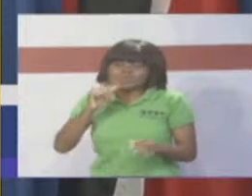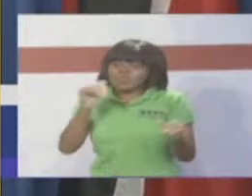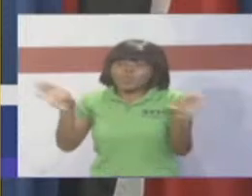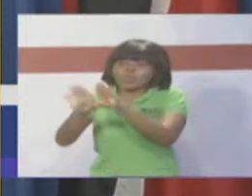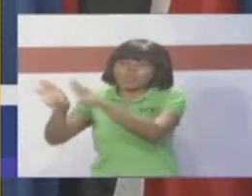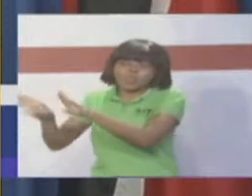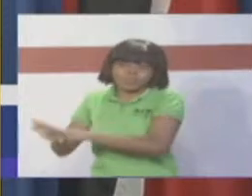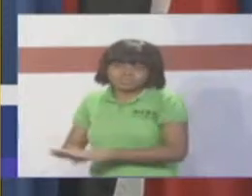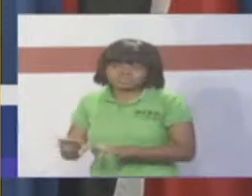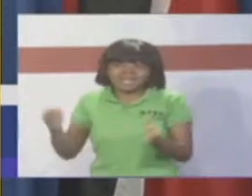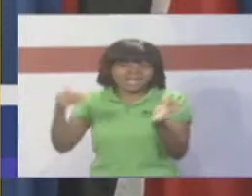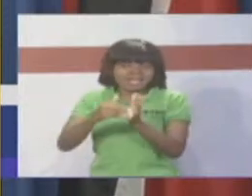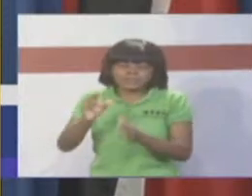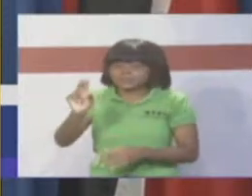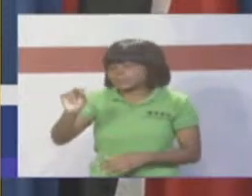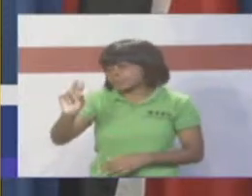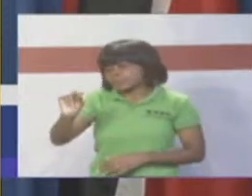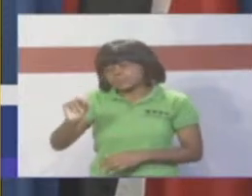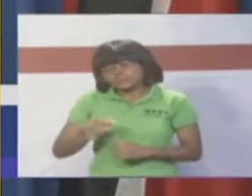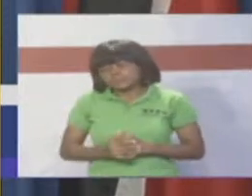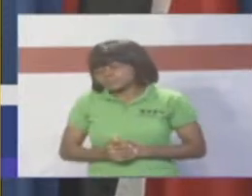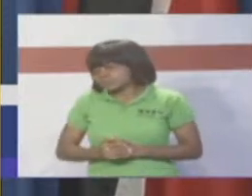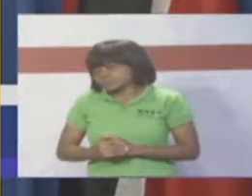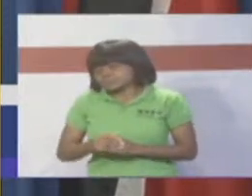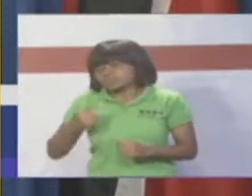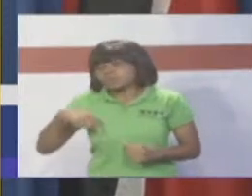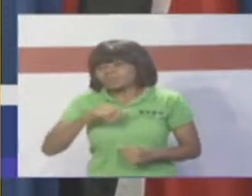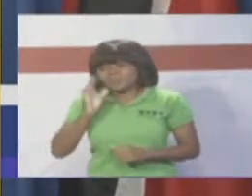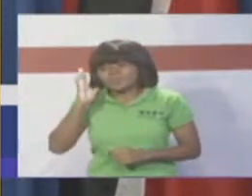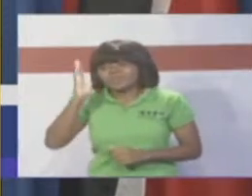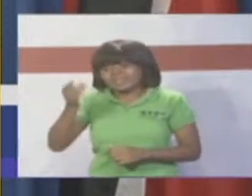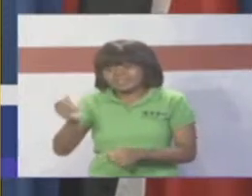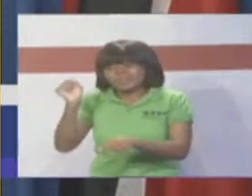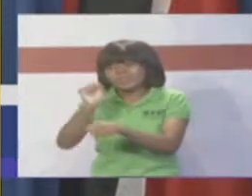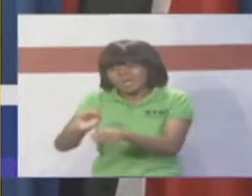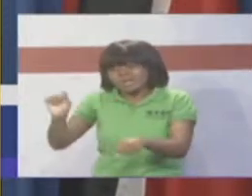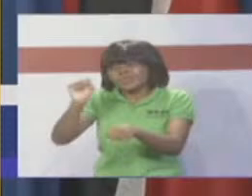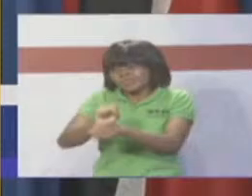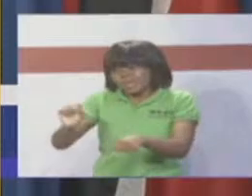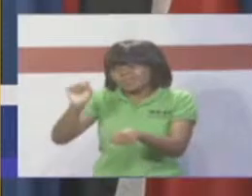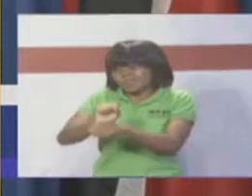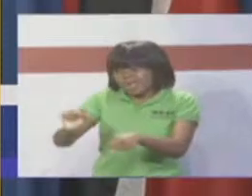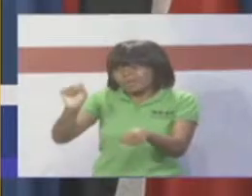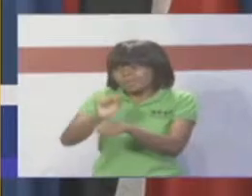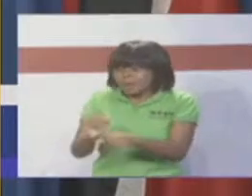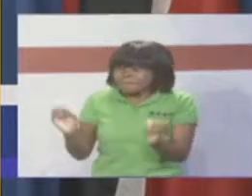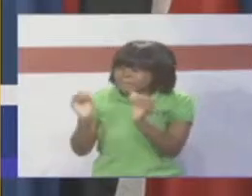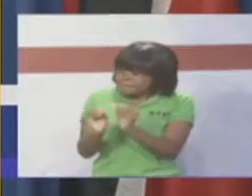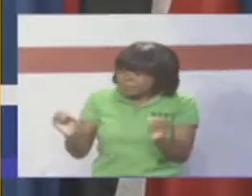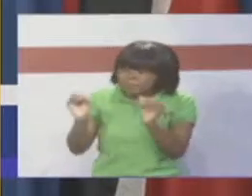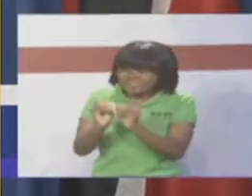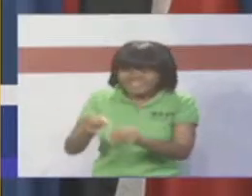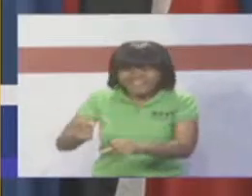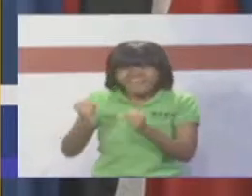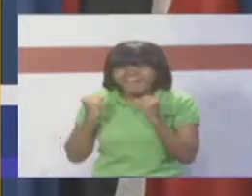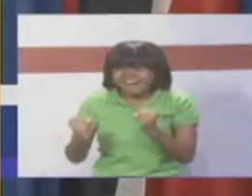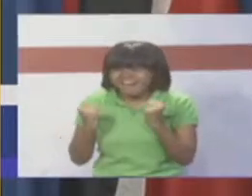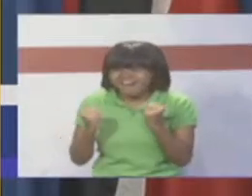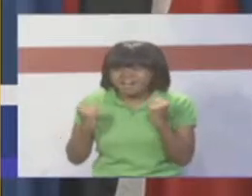The response is to work harder to live with the virus, and let's see if we can all survive